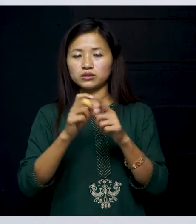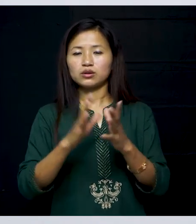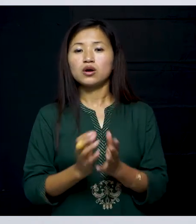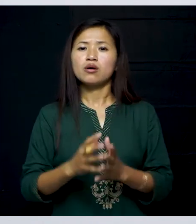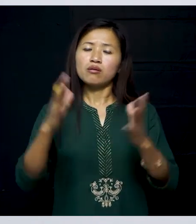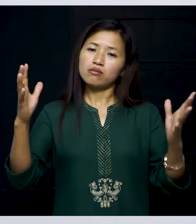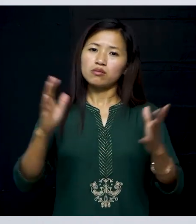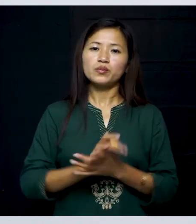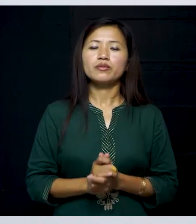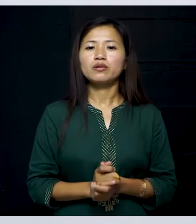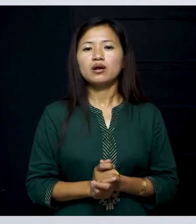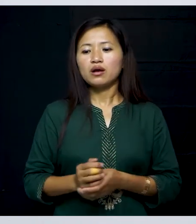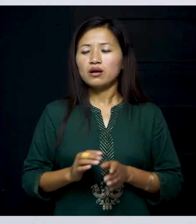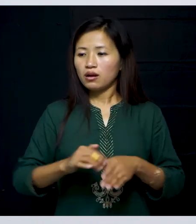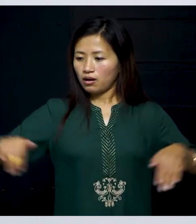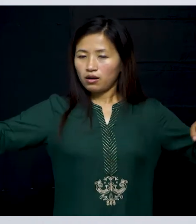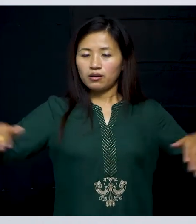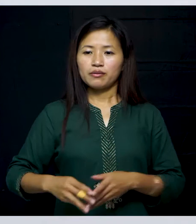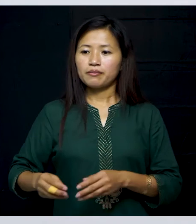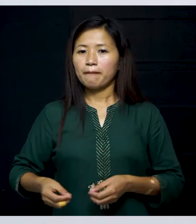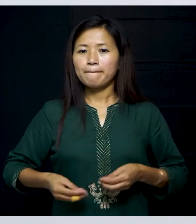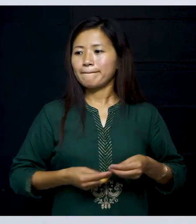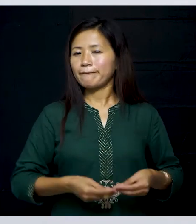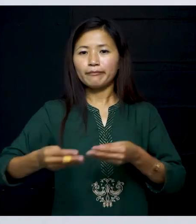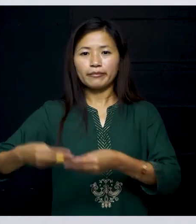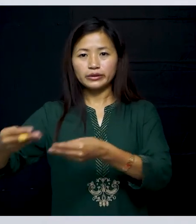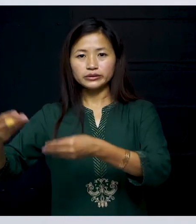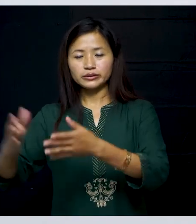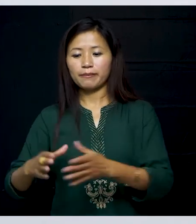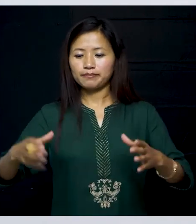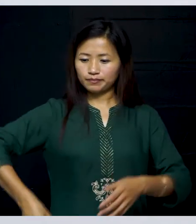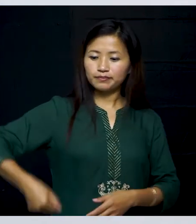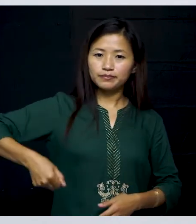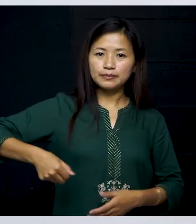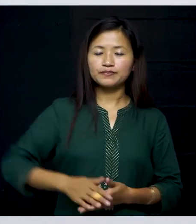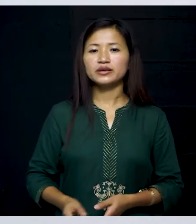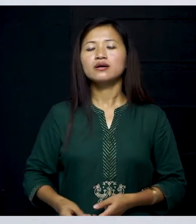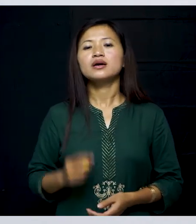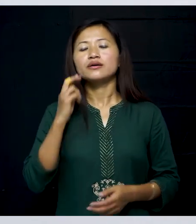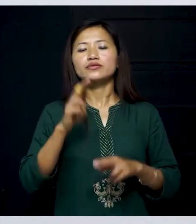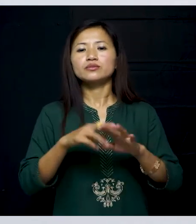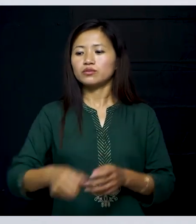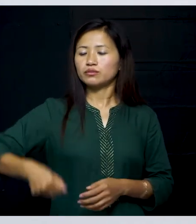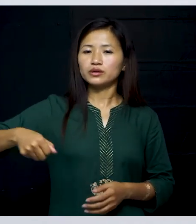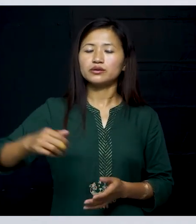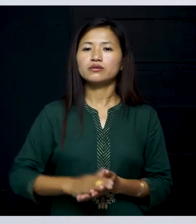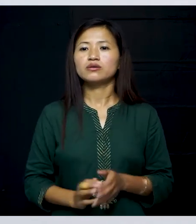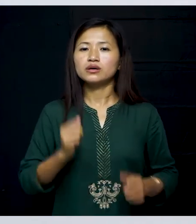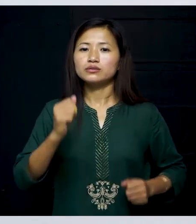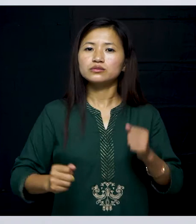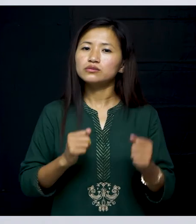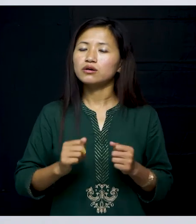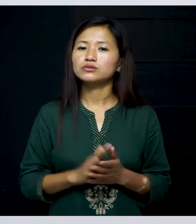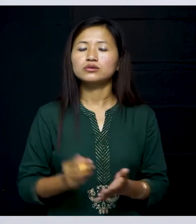big ponds. So they will line up and then pass buckets of water. Because if a person is going to carry a bucket of water and rush to